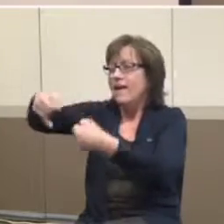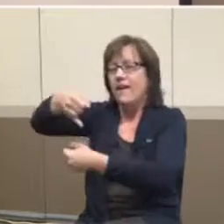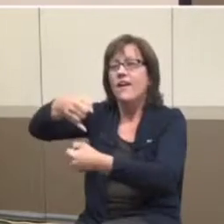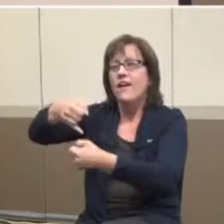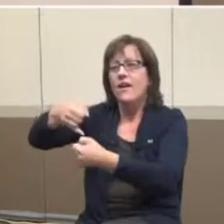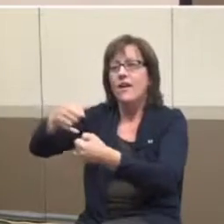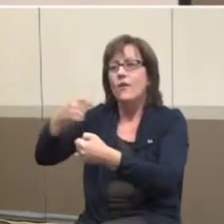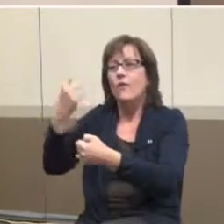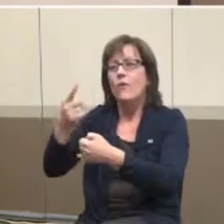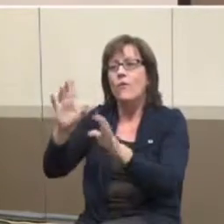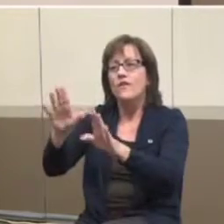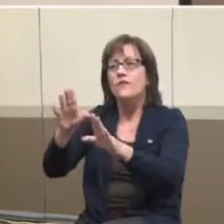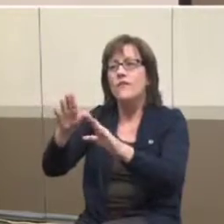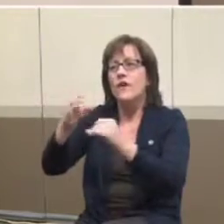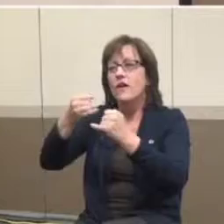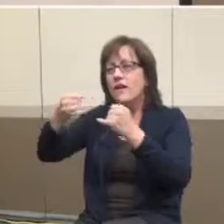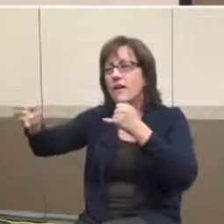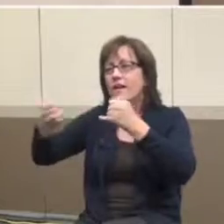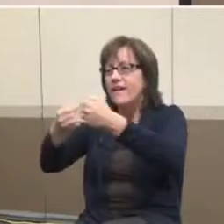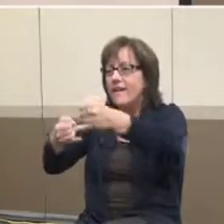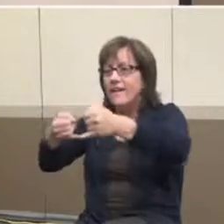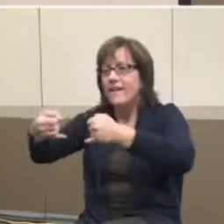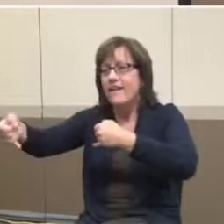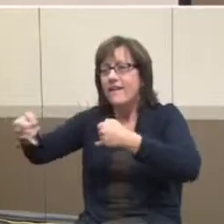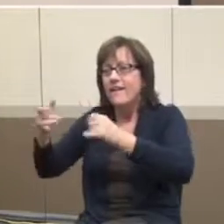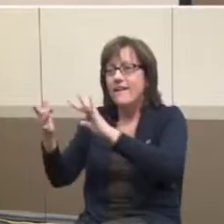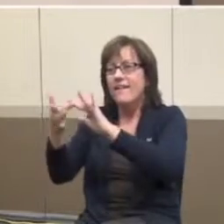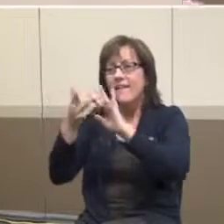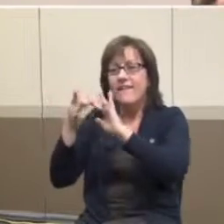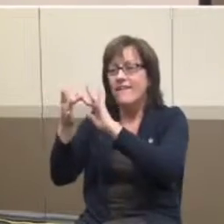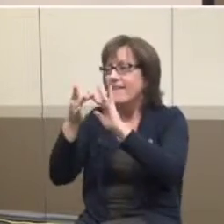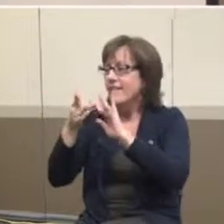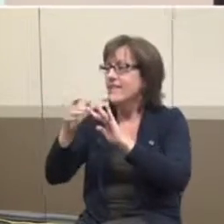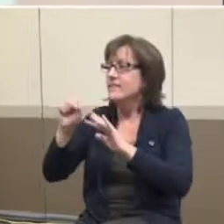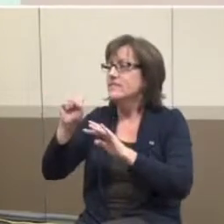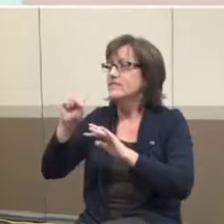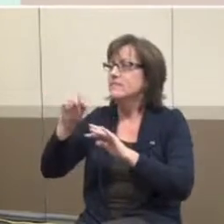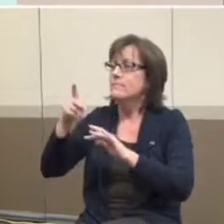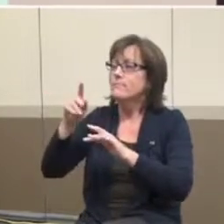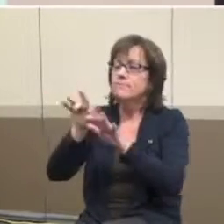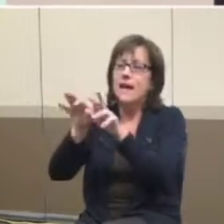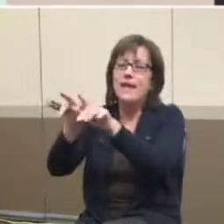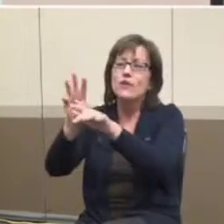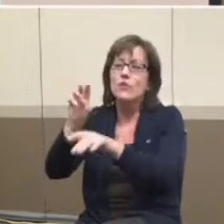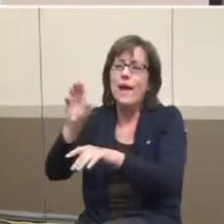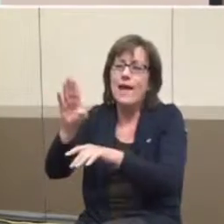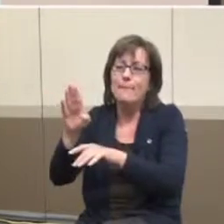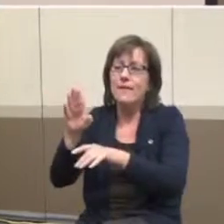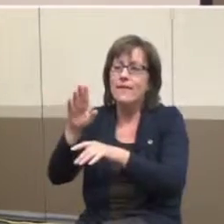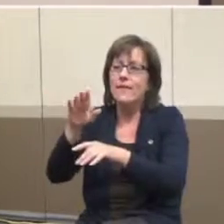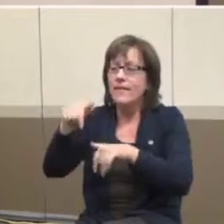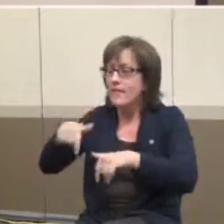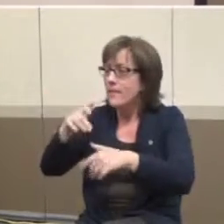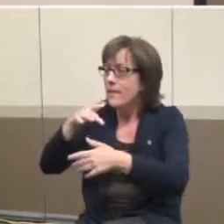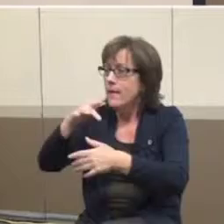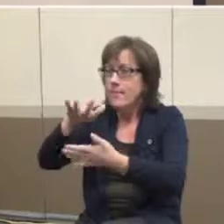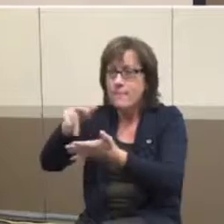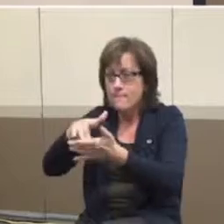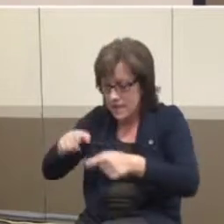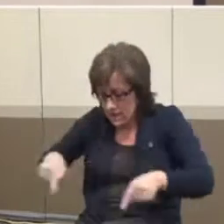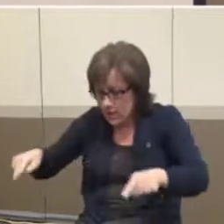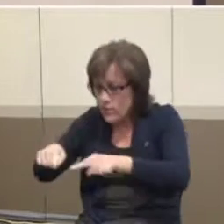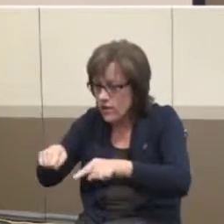string, but there's this wonderful spider web kind of design in the middle. And then we talk about, wow, look, we're